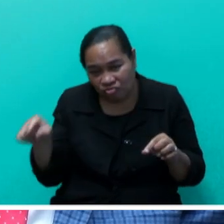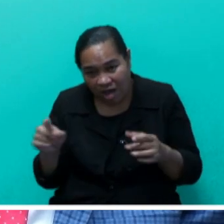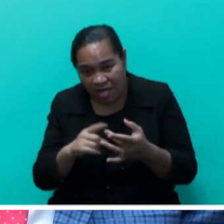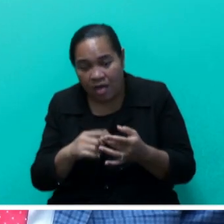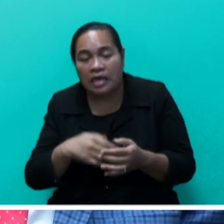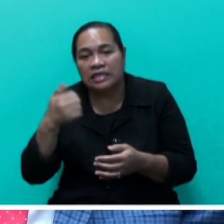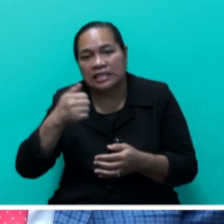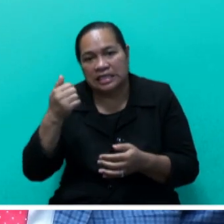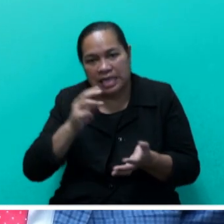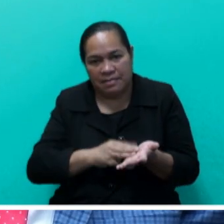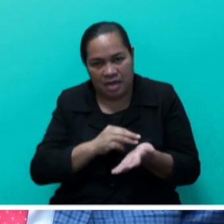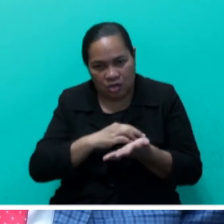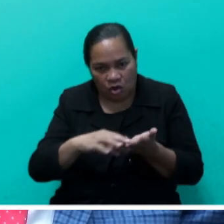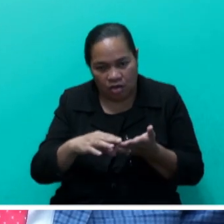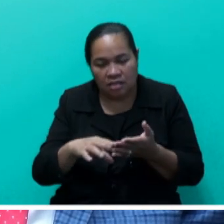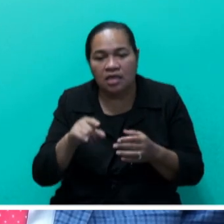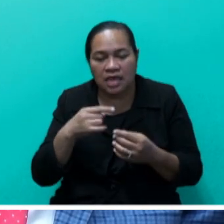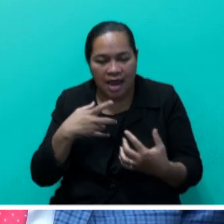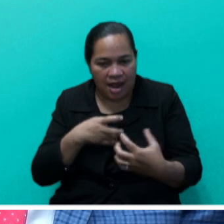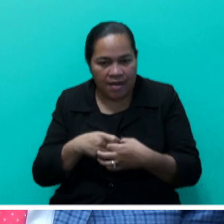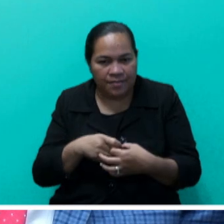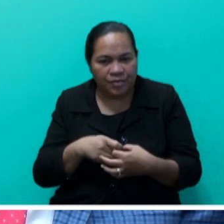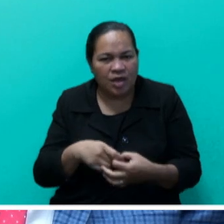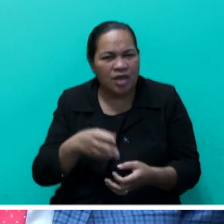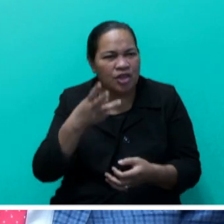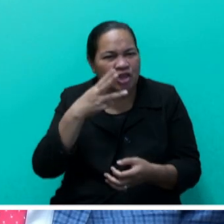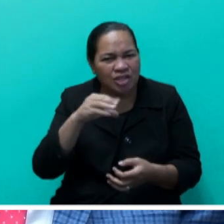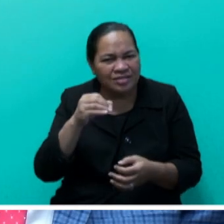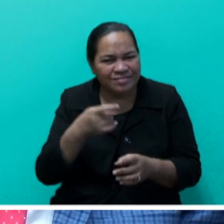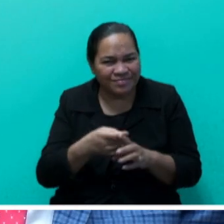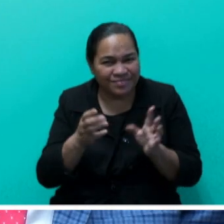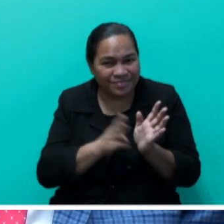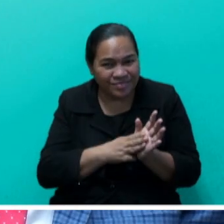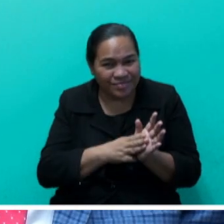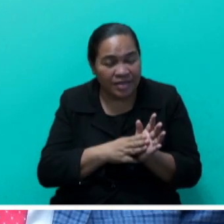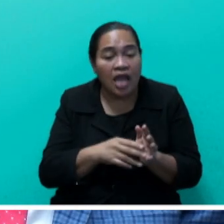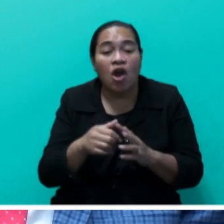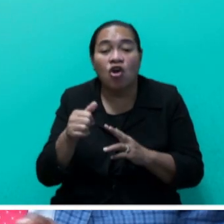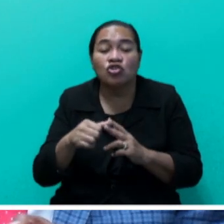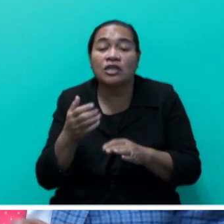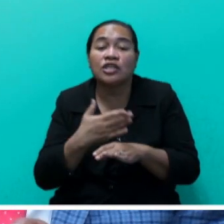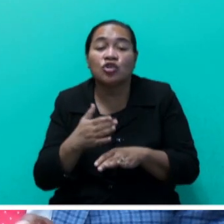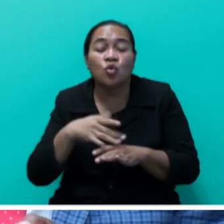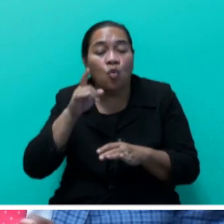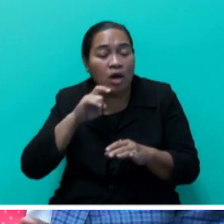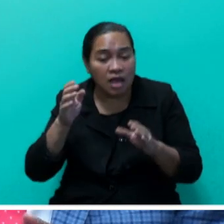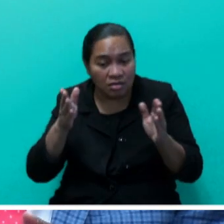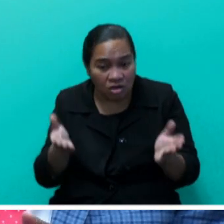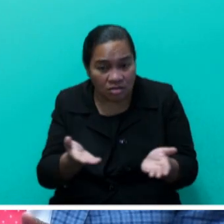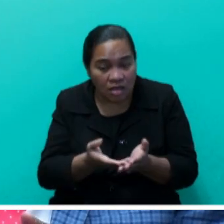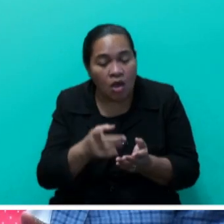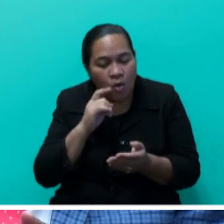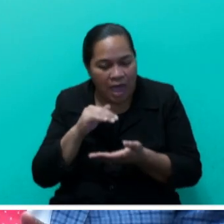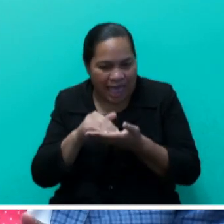$16 million. This project is in line with the planned 30 MLD water treatment plant and the new Matani water source intake, which will increase the